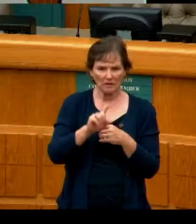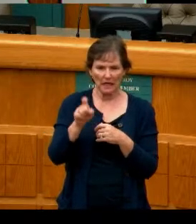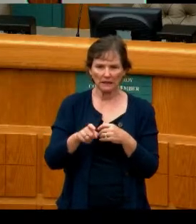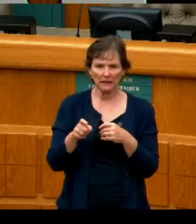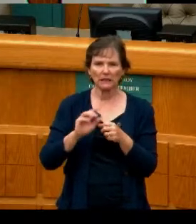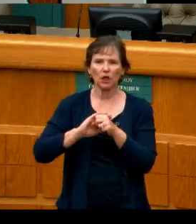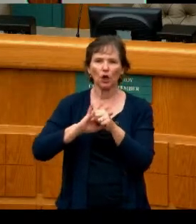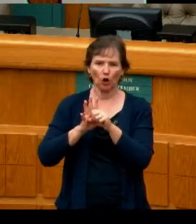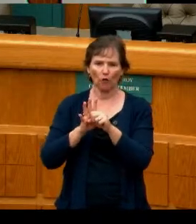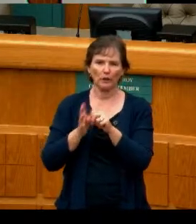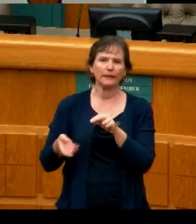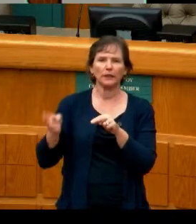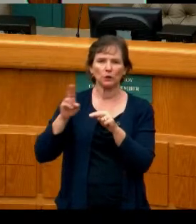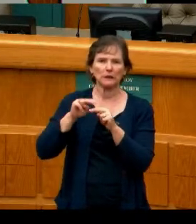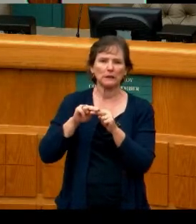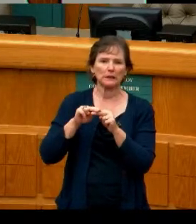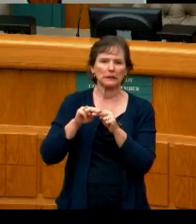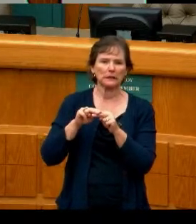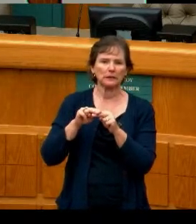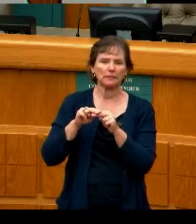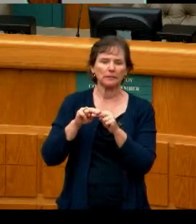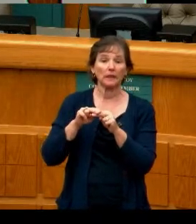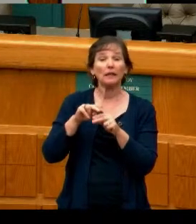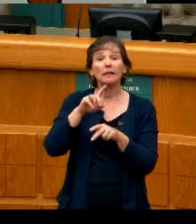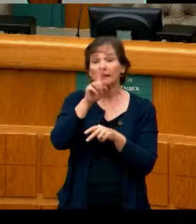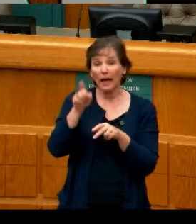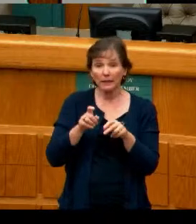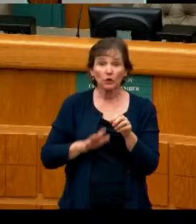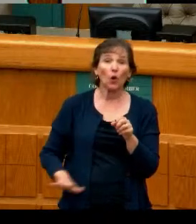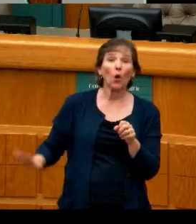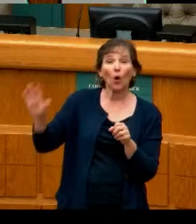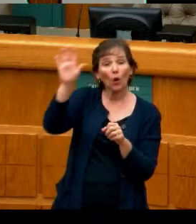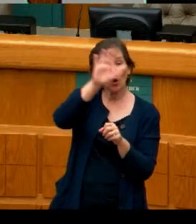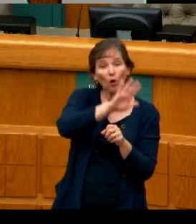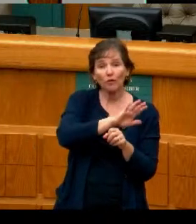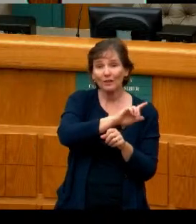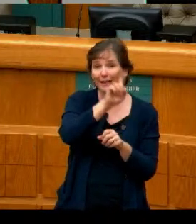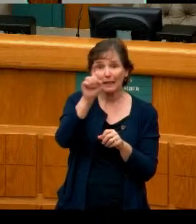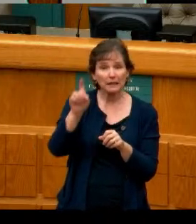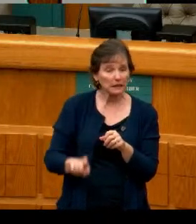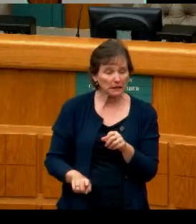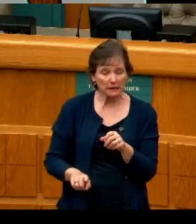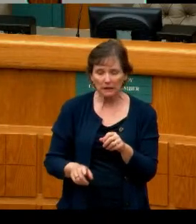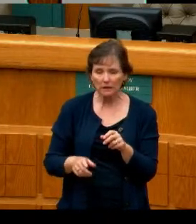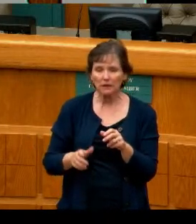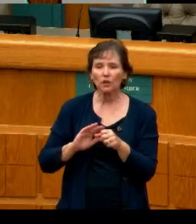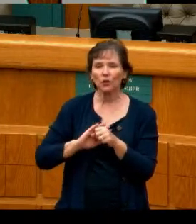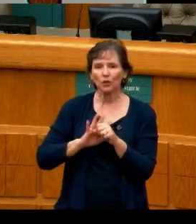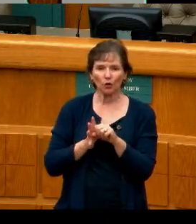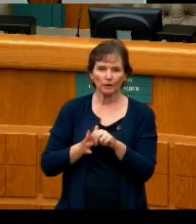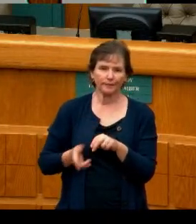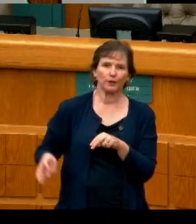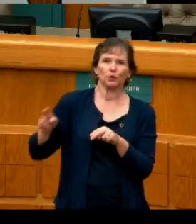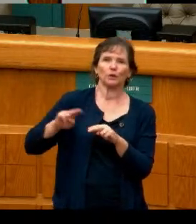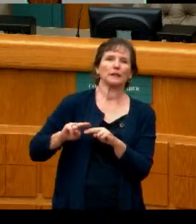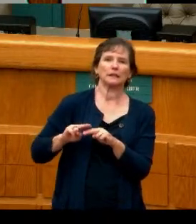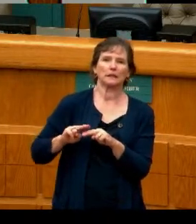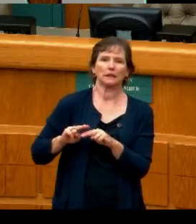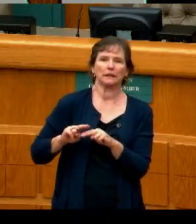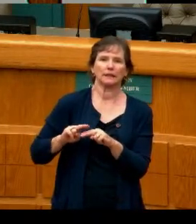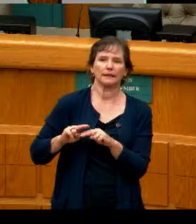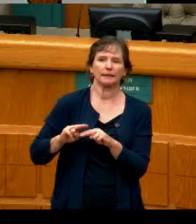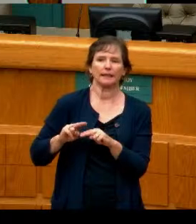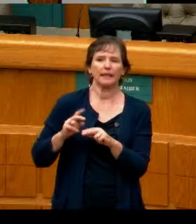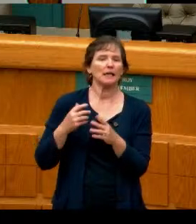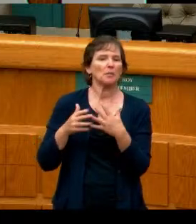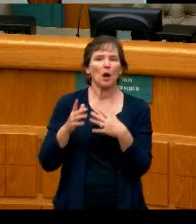behind, followed by Aransas and Brownsville. So across South Texas, COVID is up. Now across all